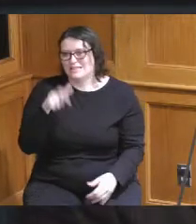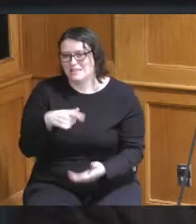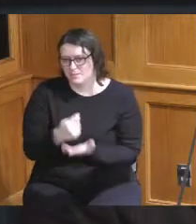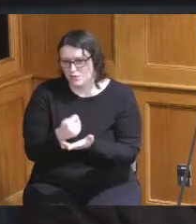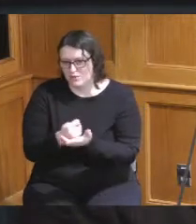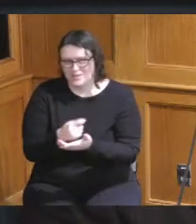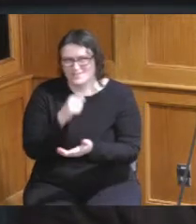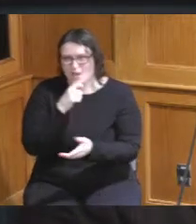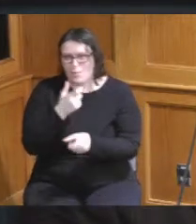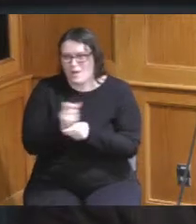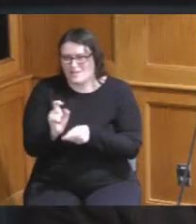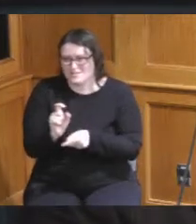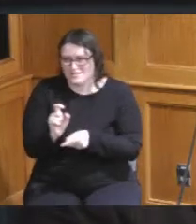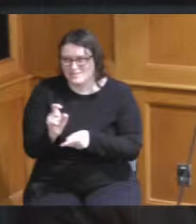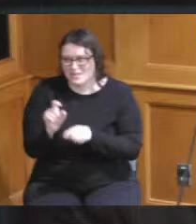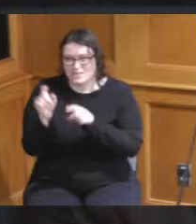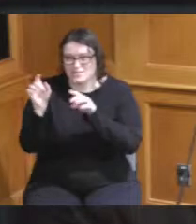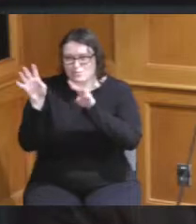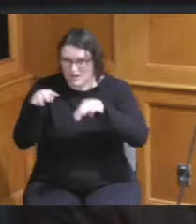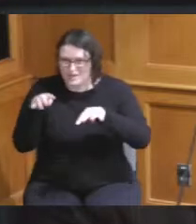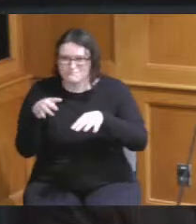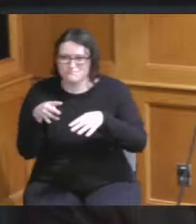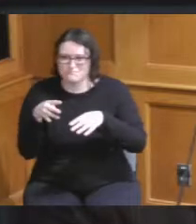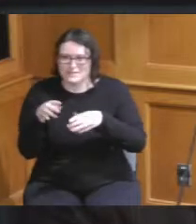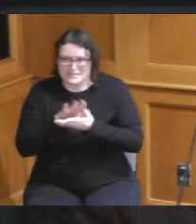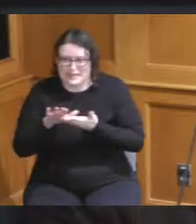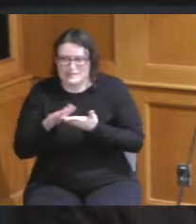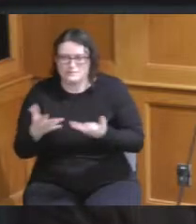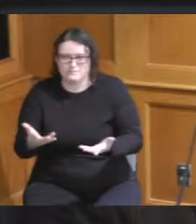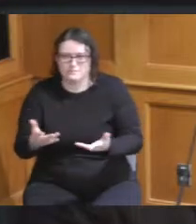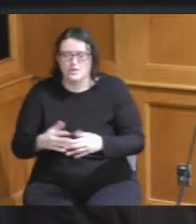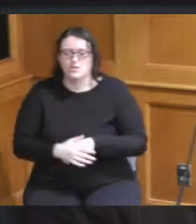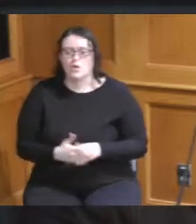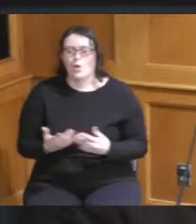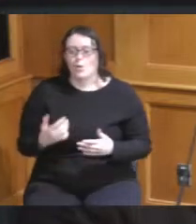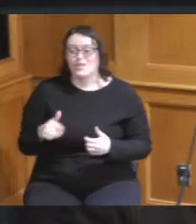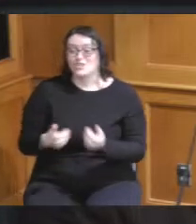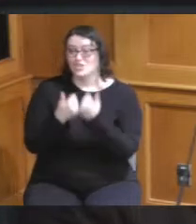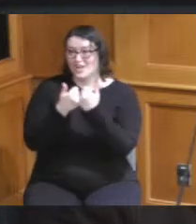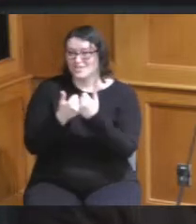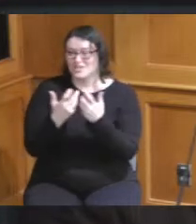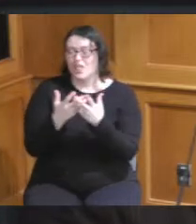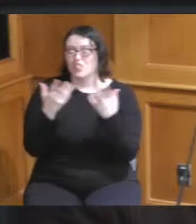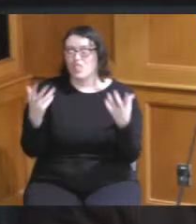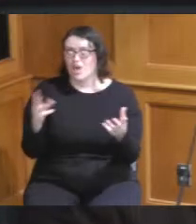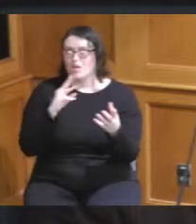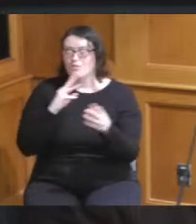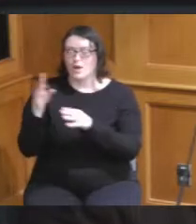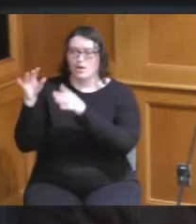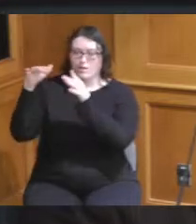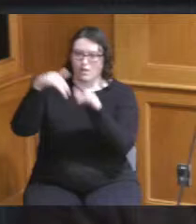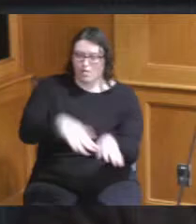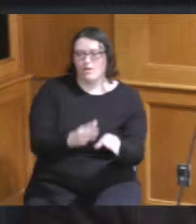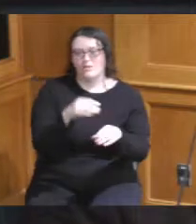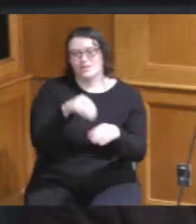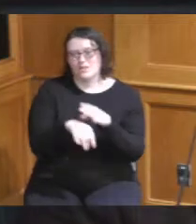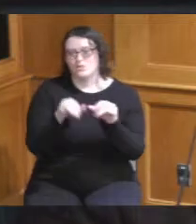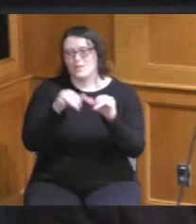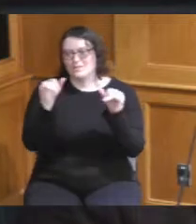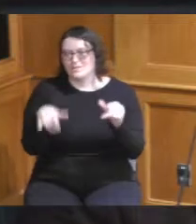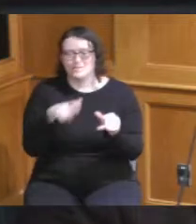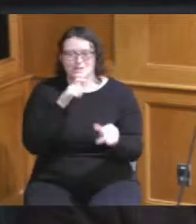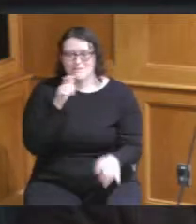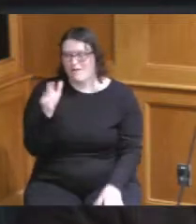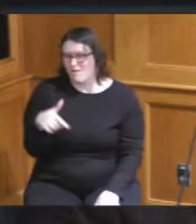It's not wastewater, it's stormwater. And so the challenge is that we've got a lot of water dumping into the system unnecessarily,